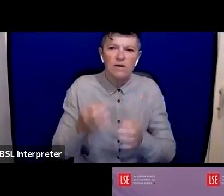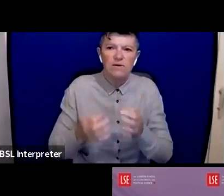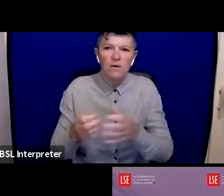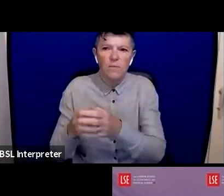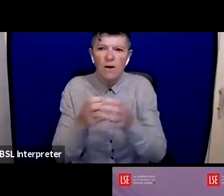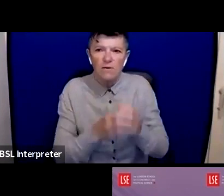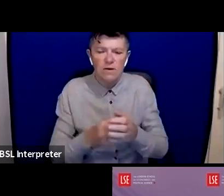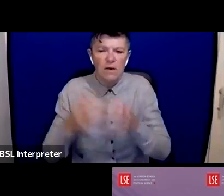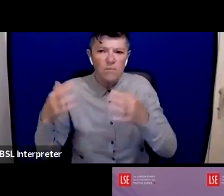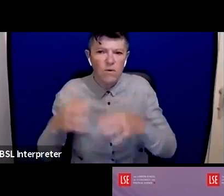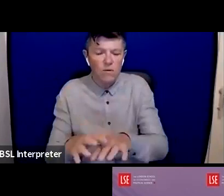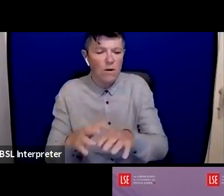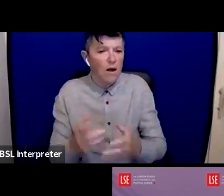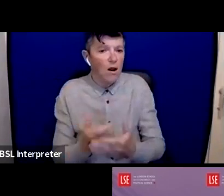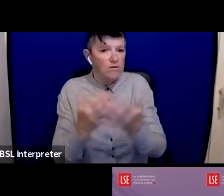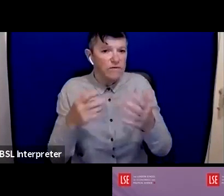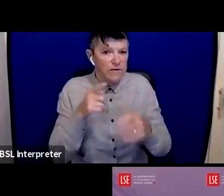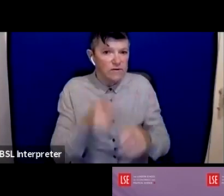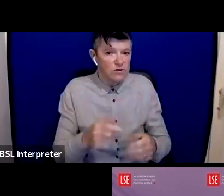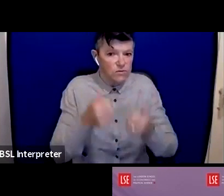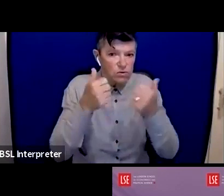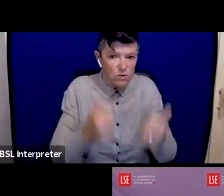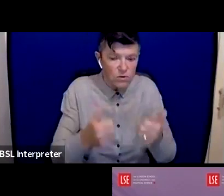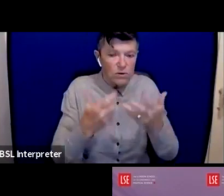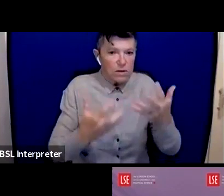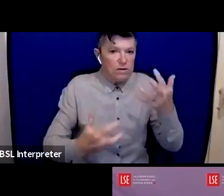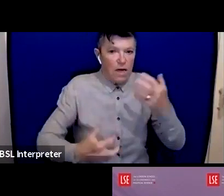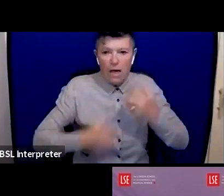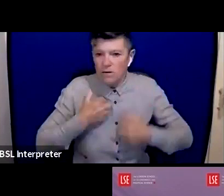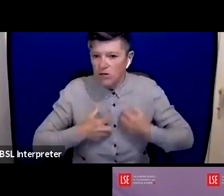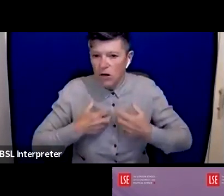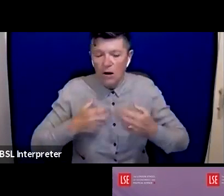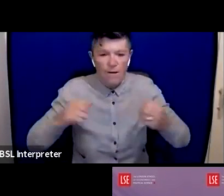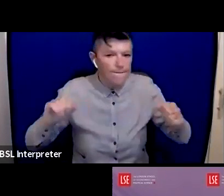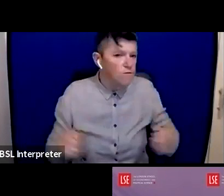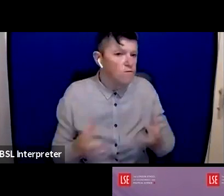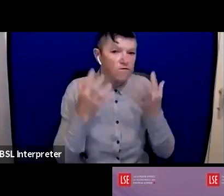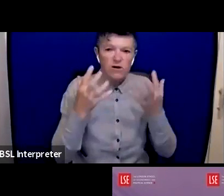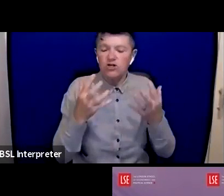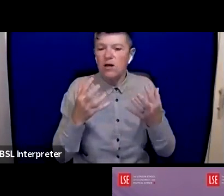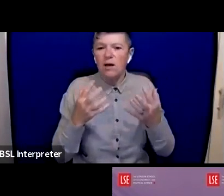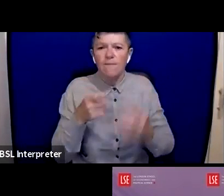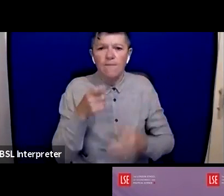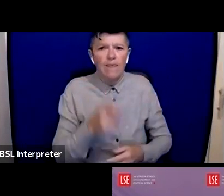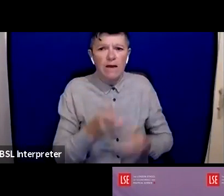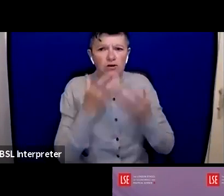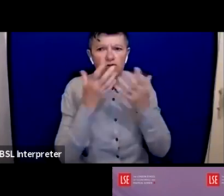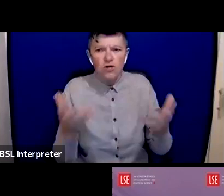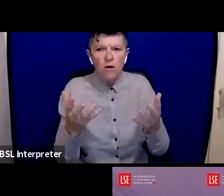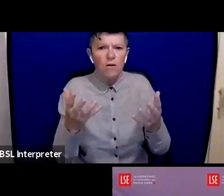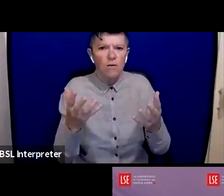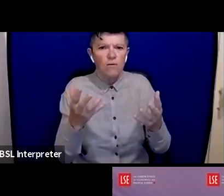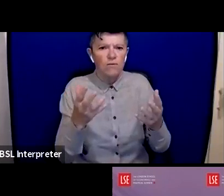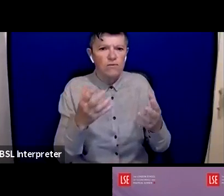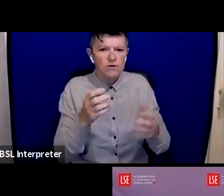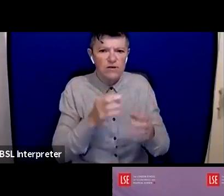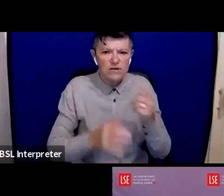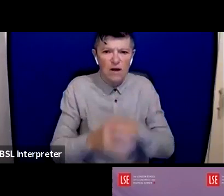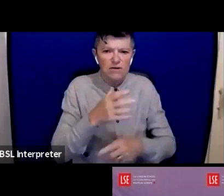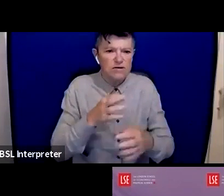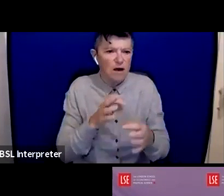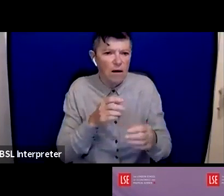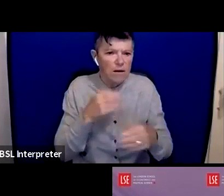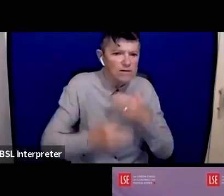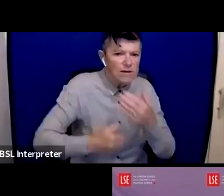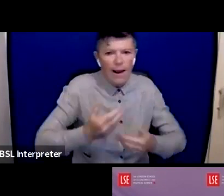is good. It is energizing. It is refreshing. It shows dynamic societies. Some